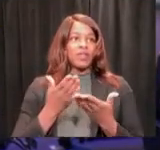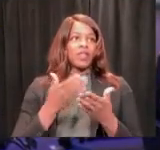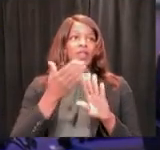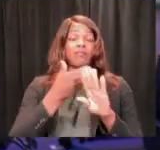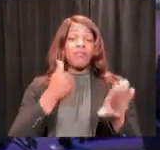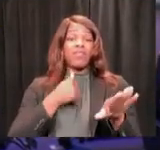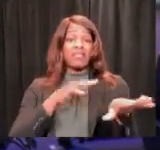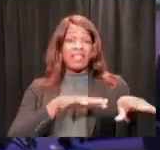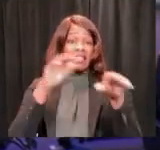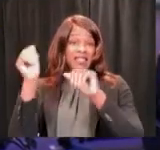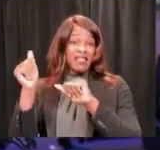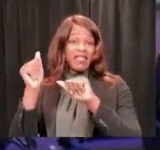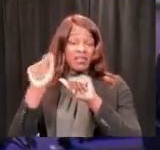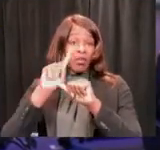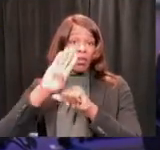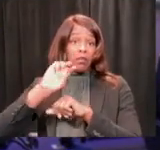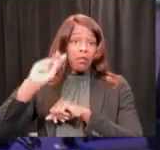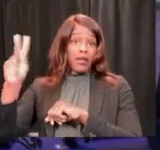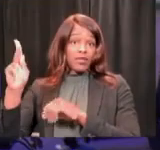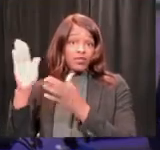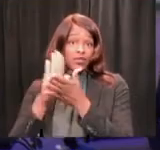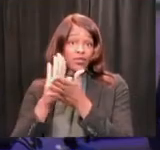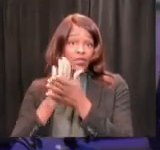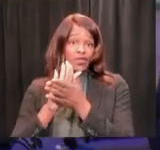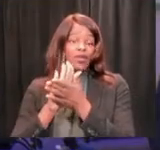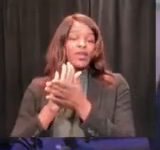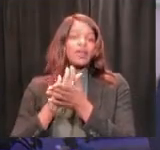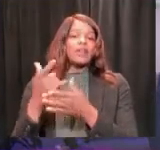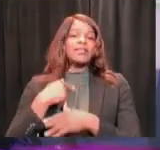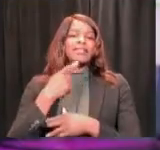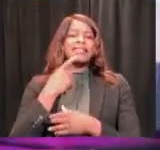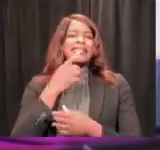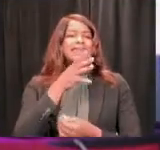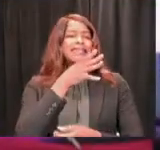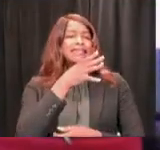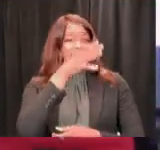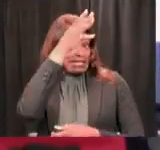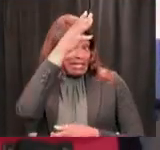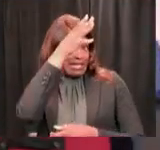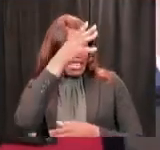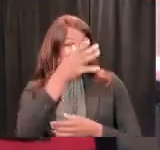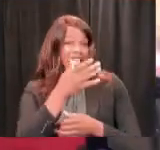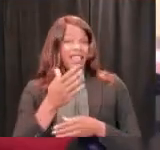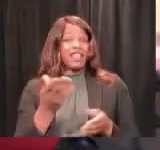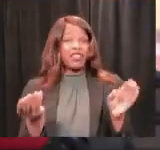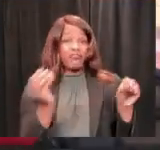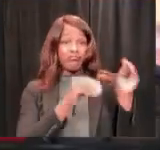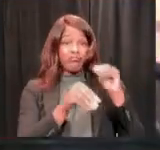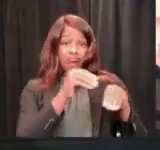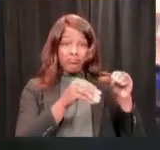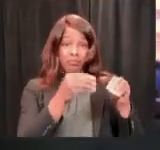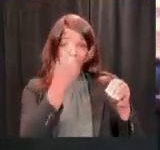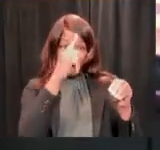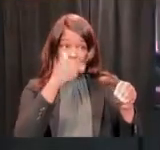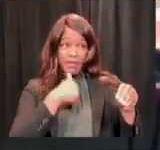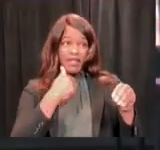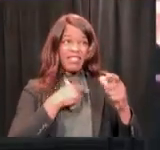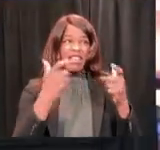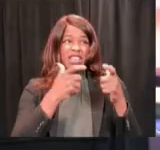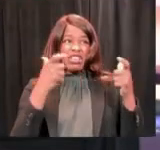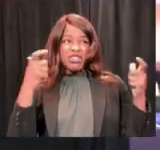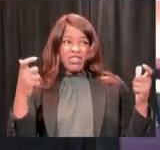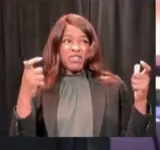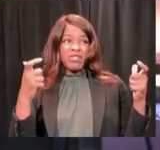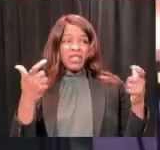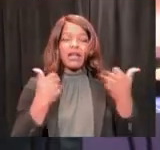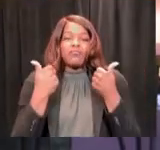jumps on the plane to head back to school. She says, "Dad, would you put this back into my suitcase," right? I got this huge comforter, and